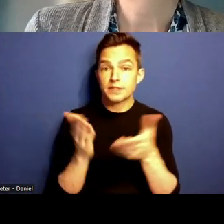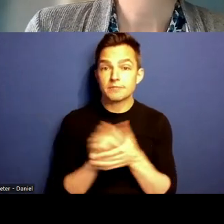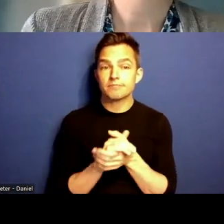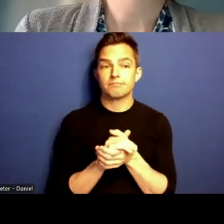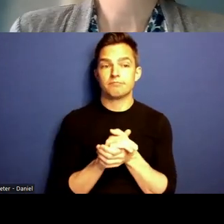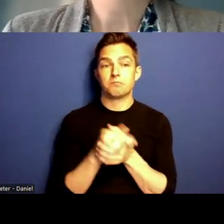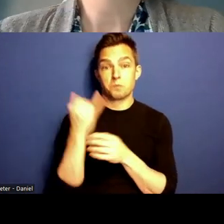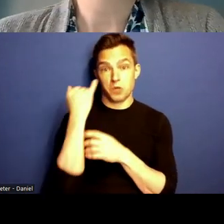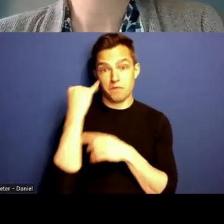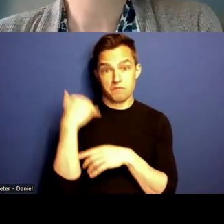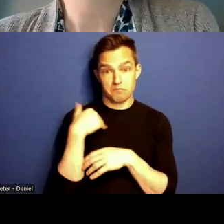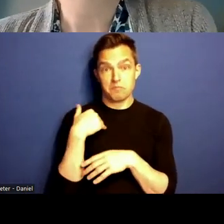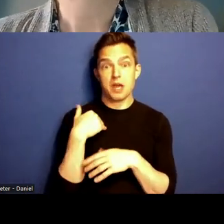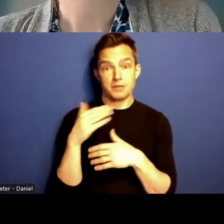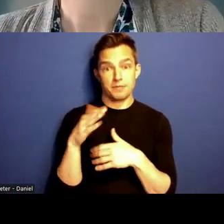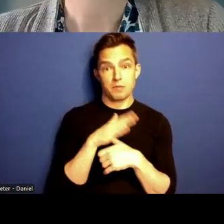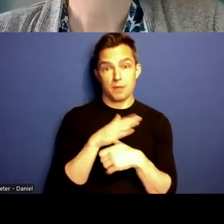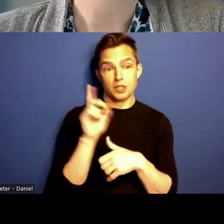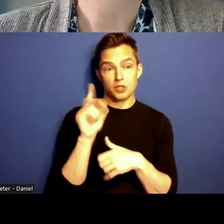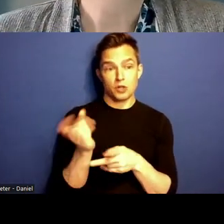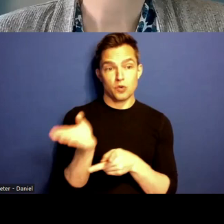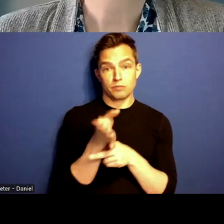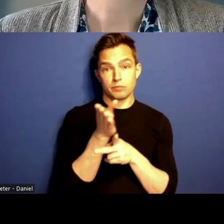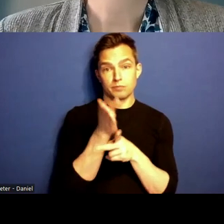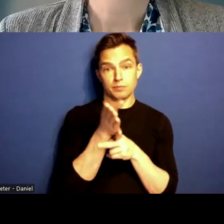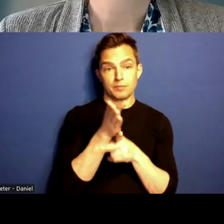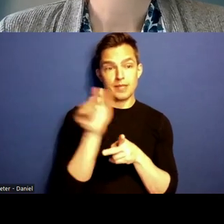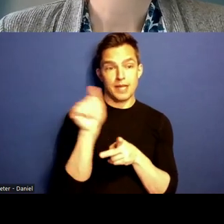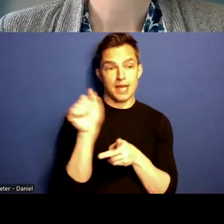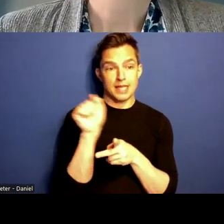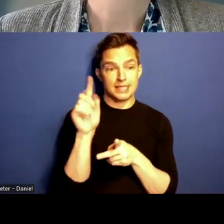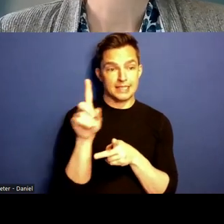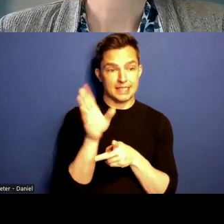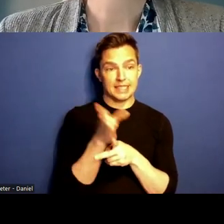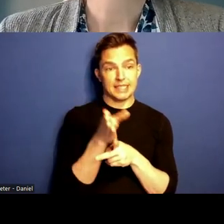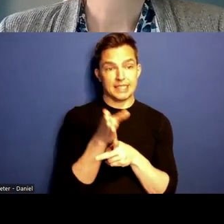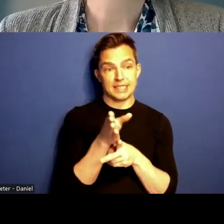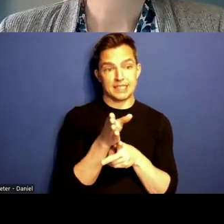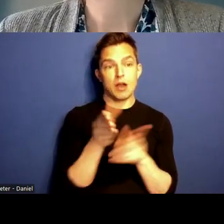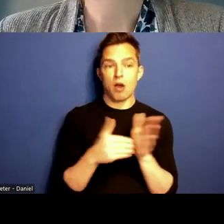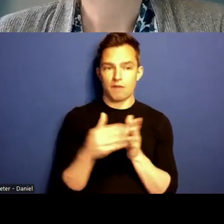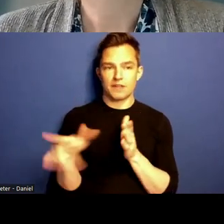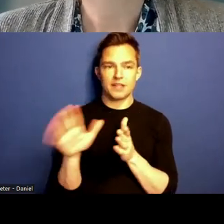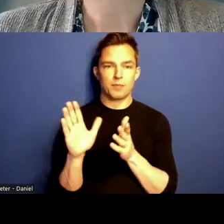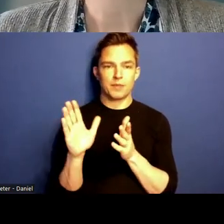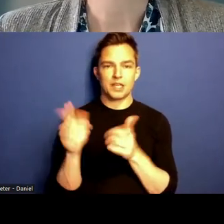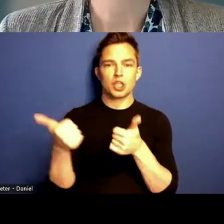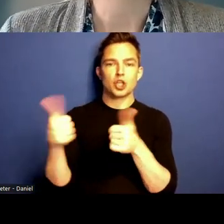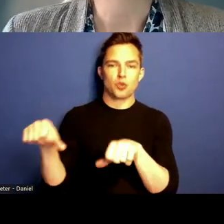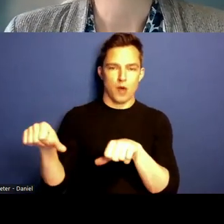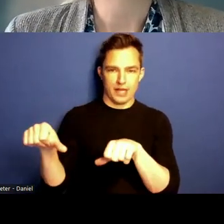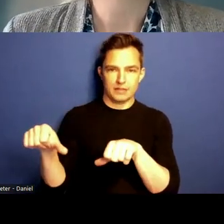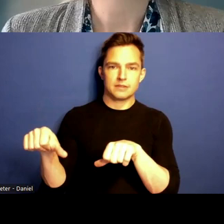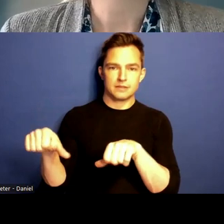they had a primary diagnosis of ASD, a lot of times they'd be turned away because